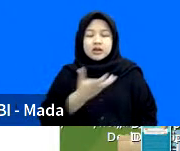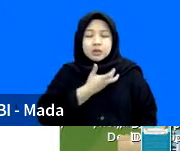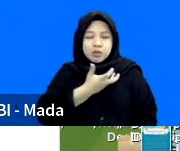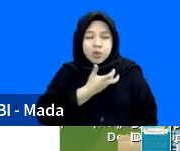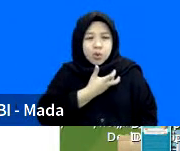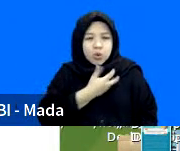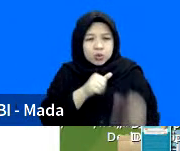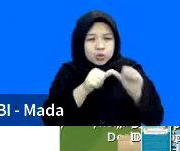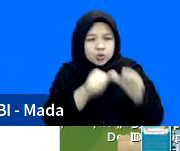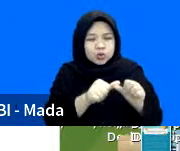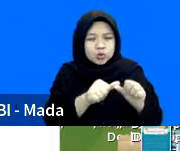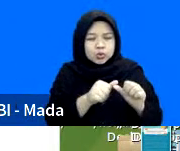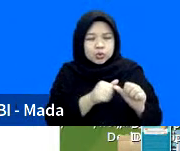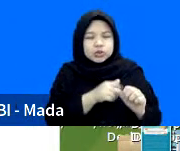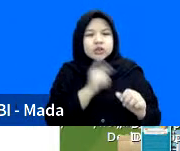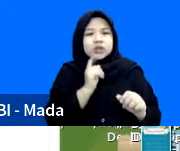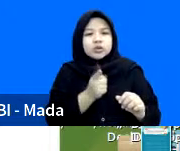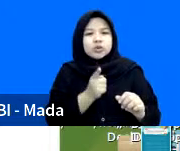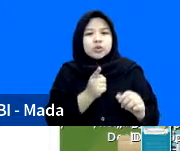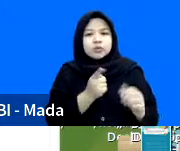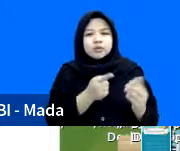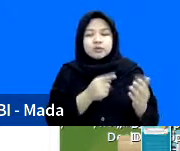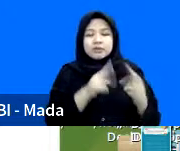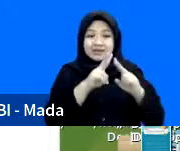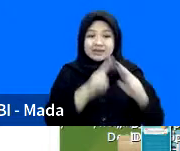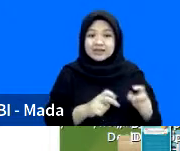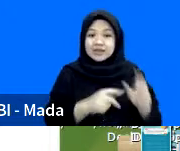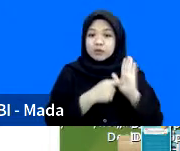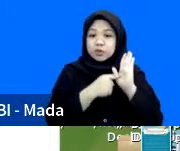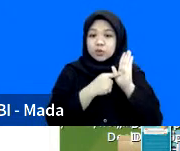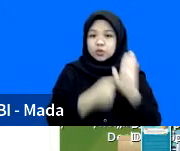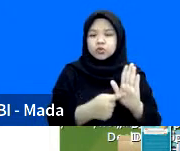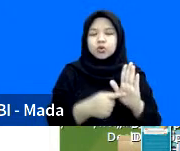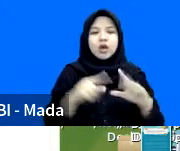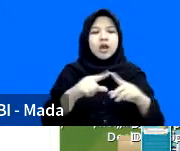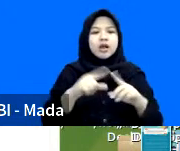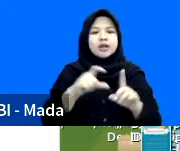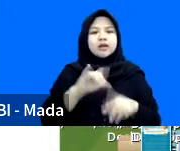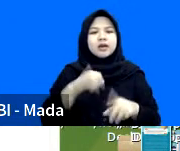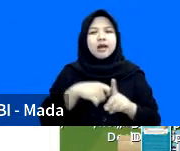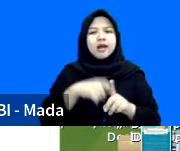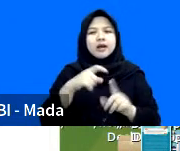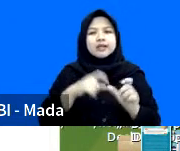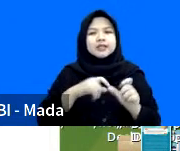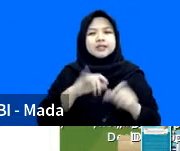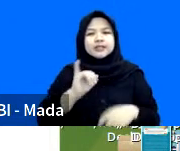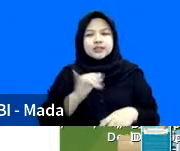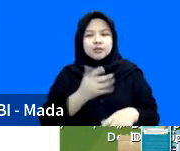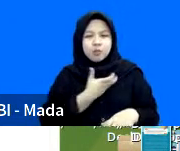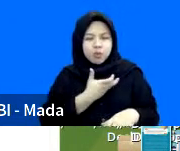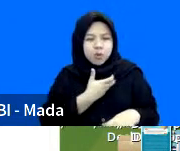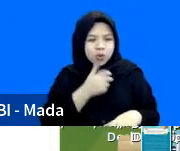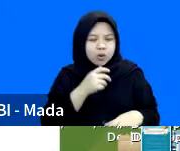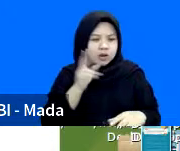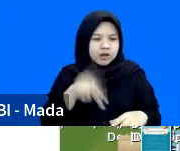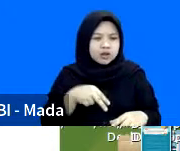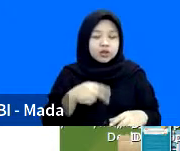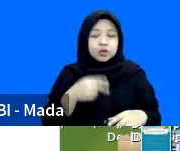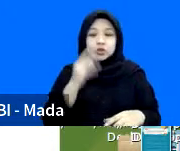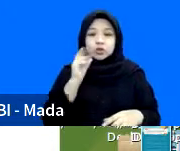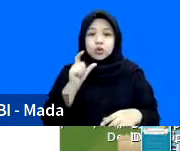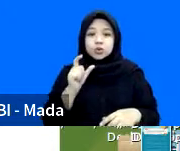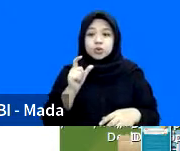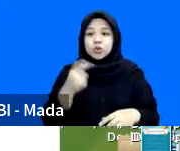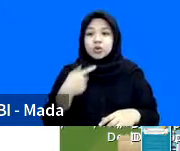that addiction caught at a younger age is more dangerous. So if you start smoking at the age of 40, you may give it up. But if you start smoking at the